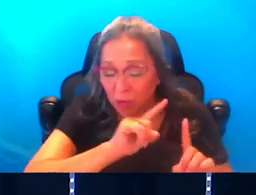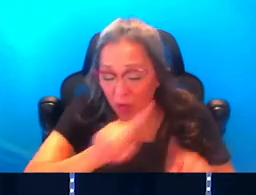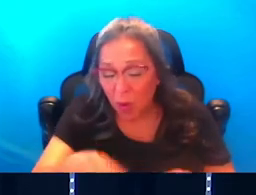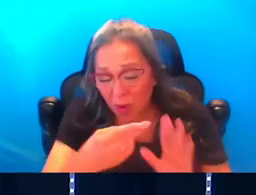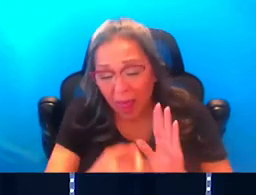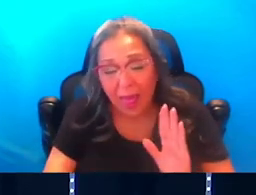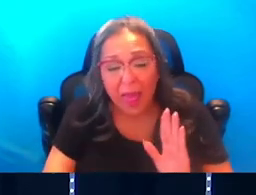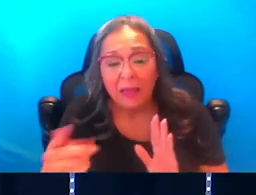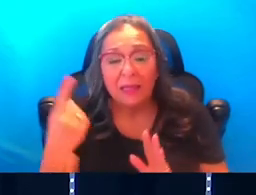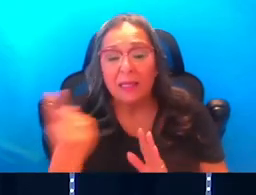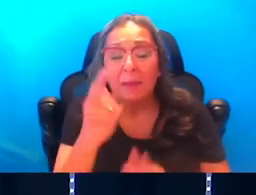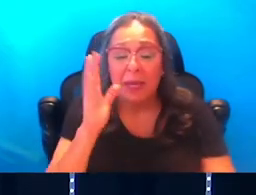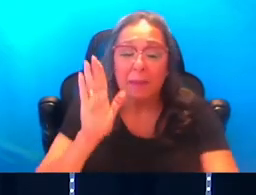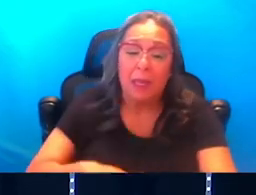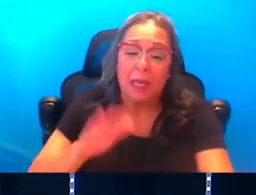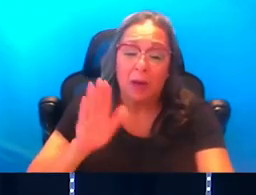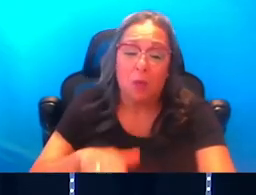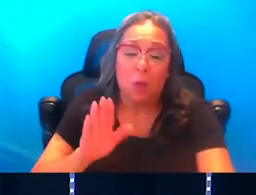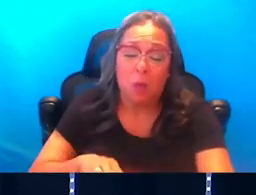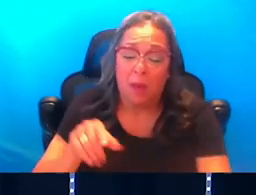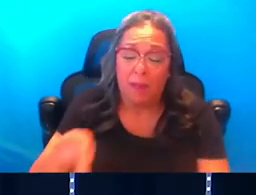And somebody better warn him.